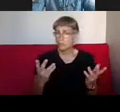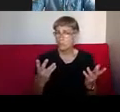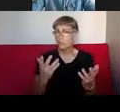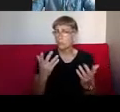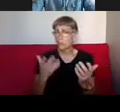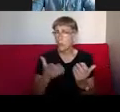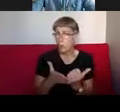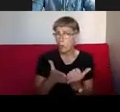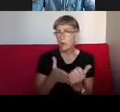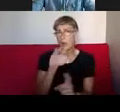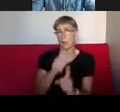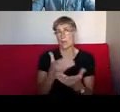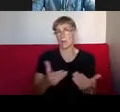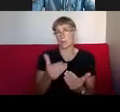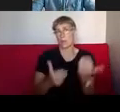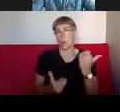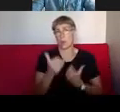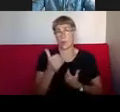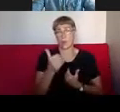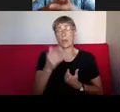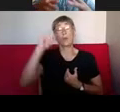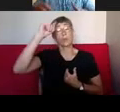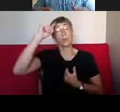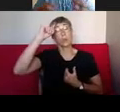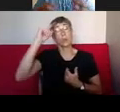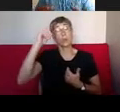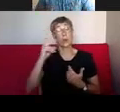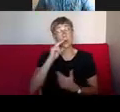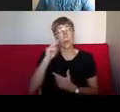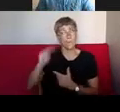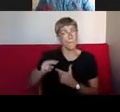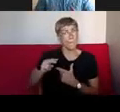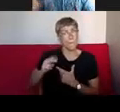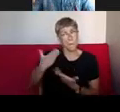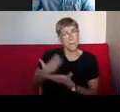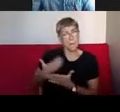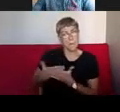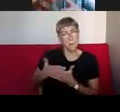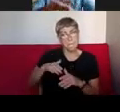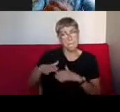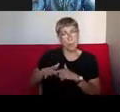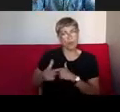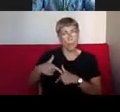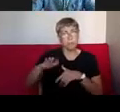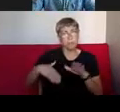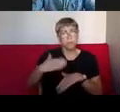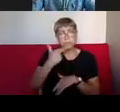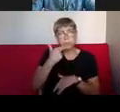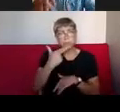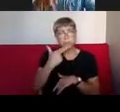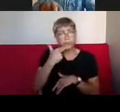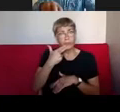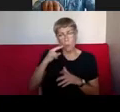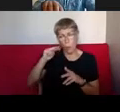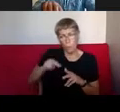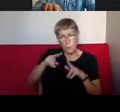And this was the goal of the Desk 2. We wanted to create some tools, and now Fabrizio will introduce, so that we could